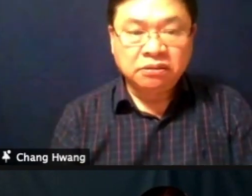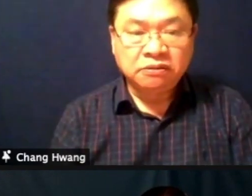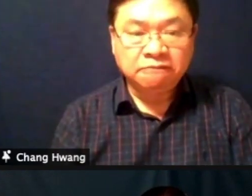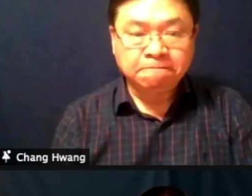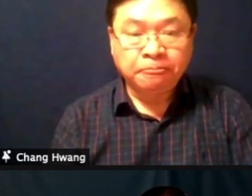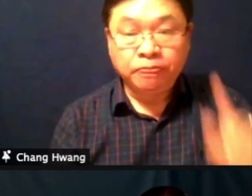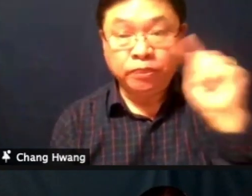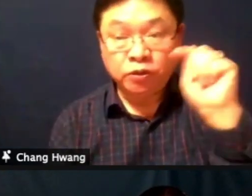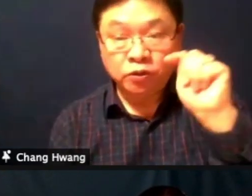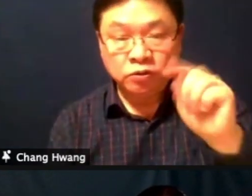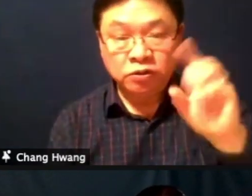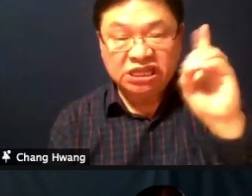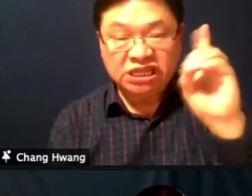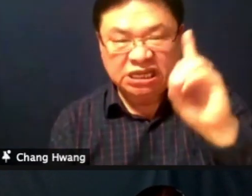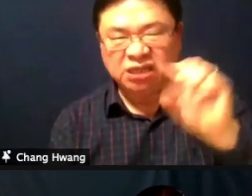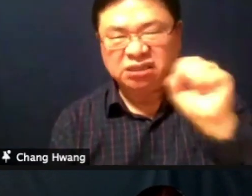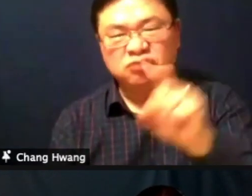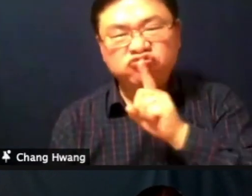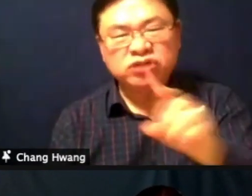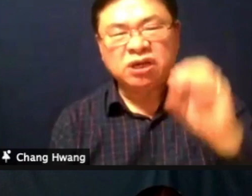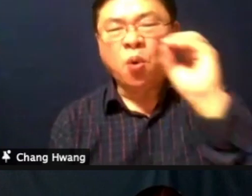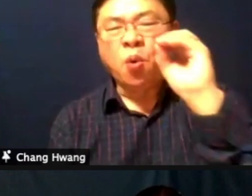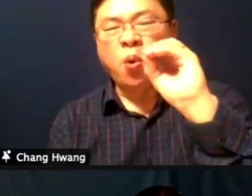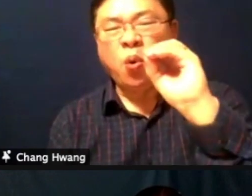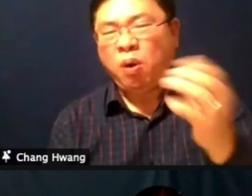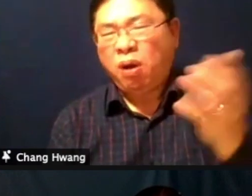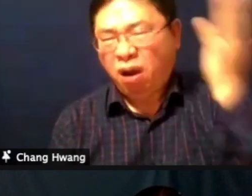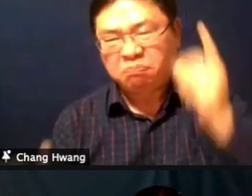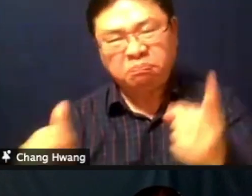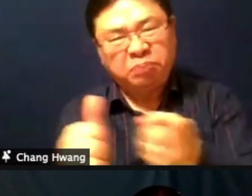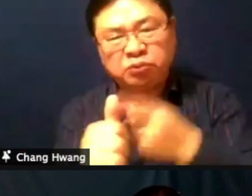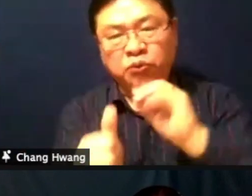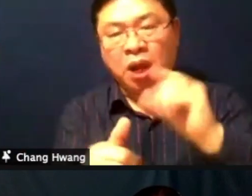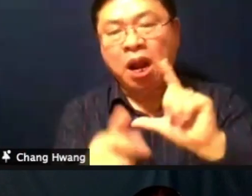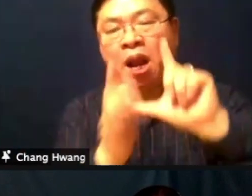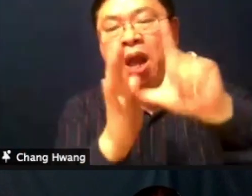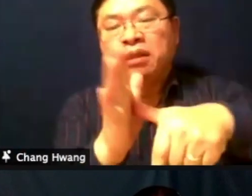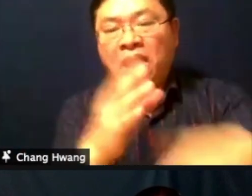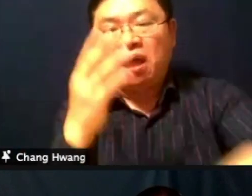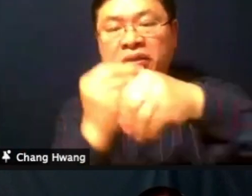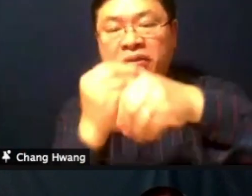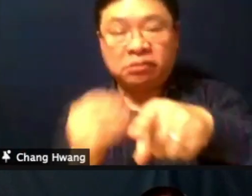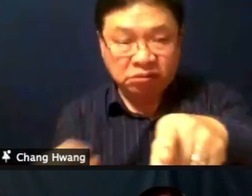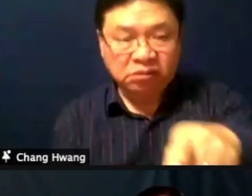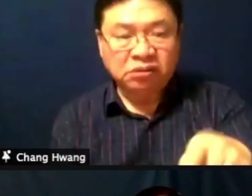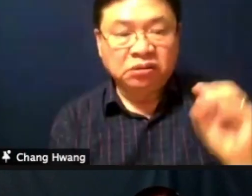Going back to Stokes' notation, here's his formula. Requires T, D, S. That's the tab, the des, and the